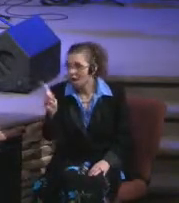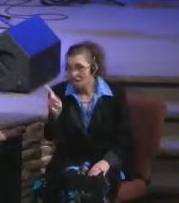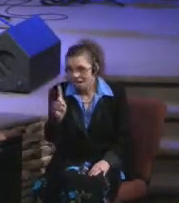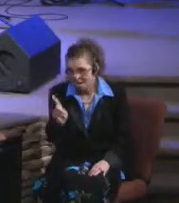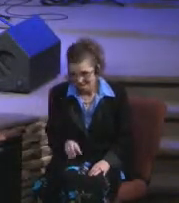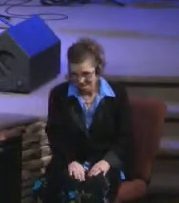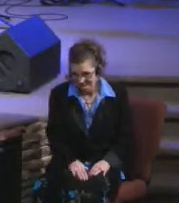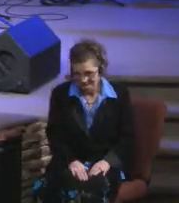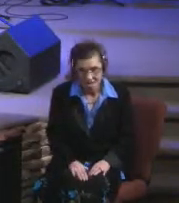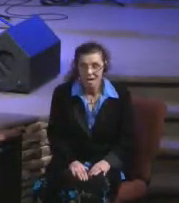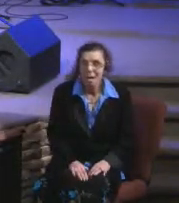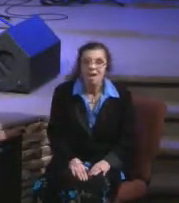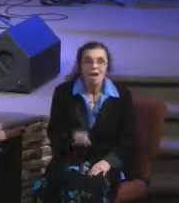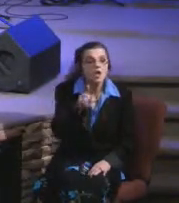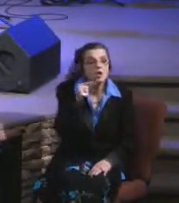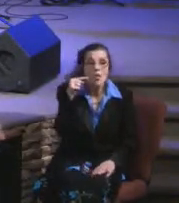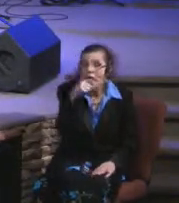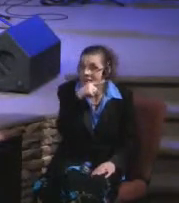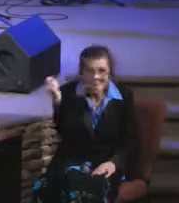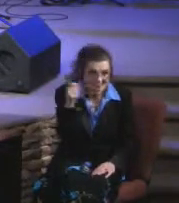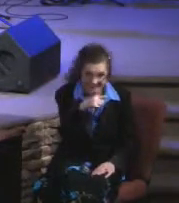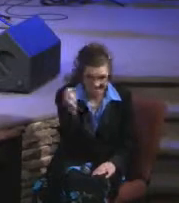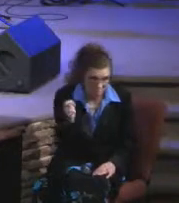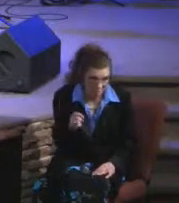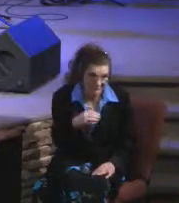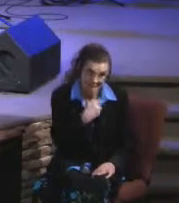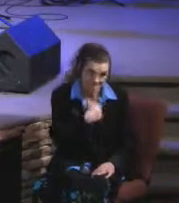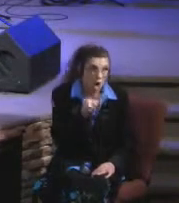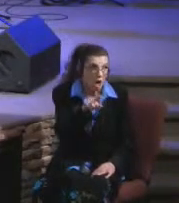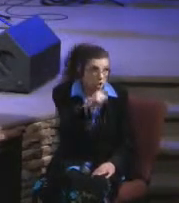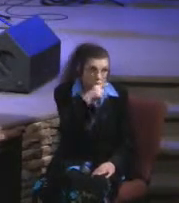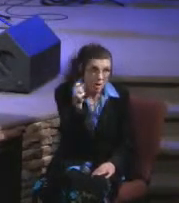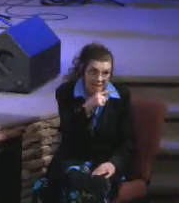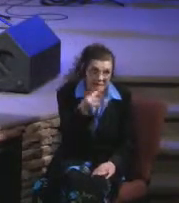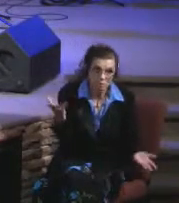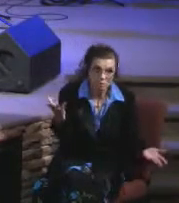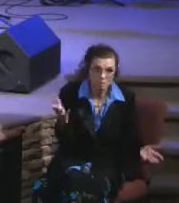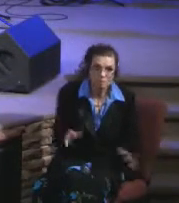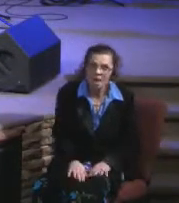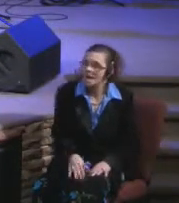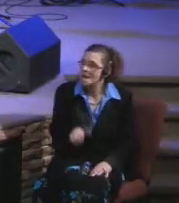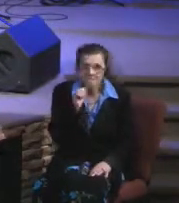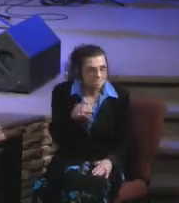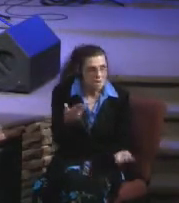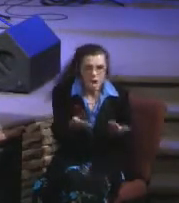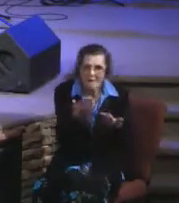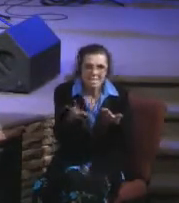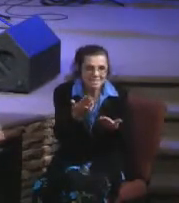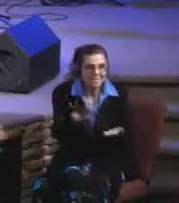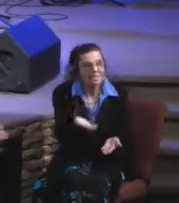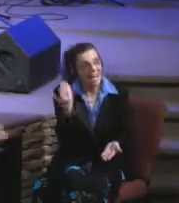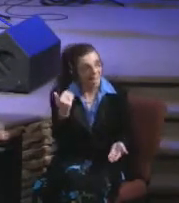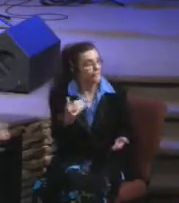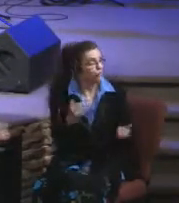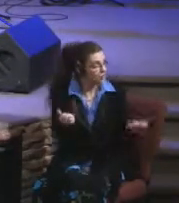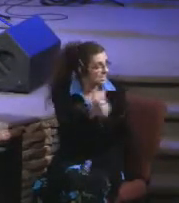don't have anything else to worry about. You were lied to, and I'm sorry you were lied to, but you were lied to. It's not easy after you get